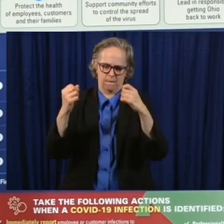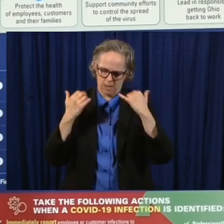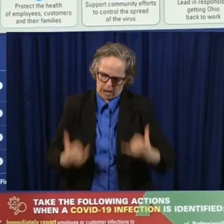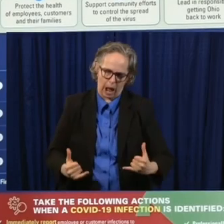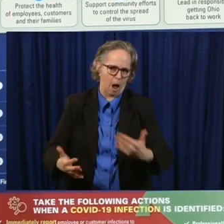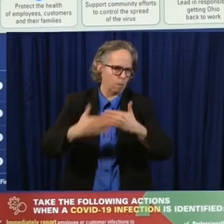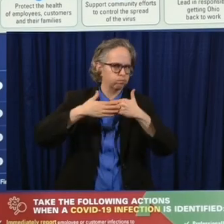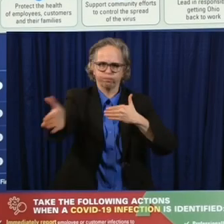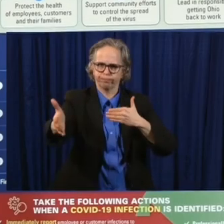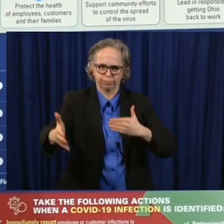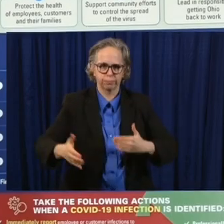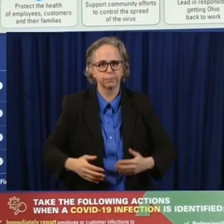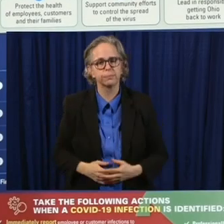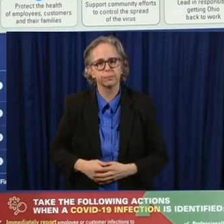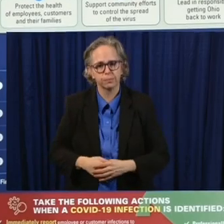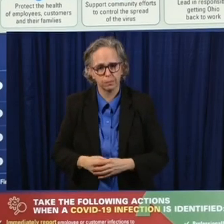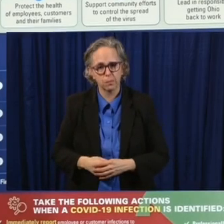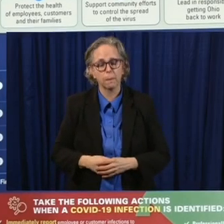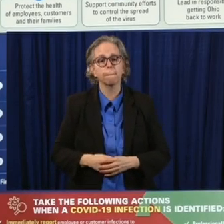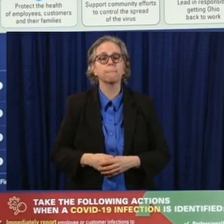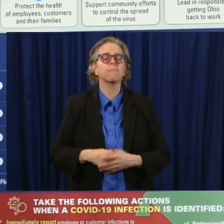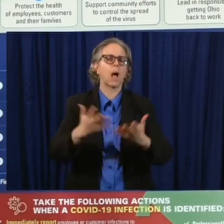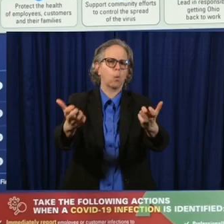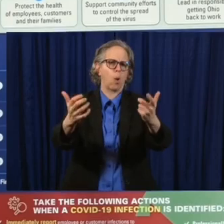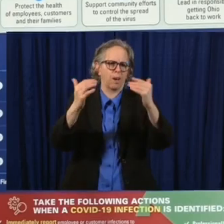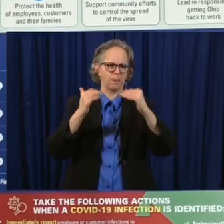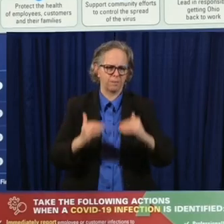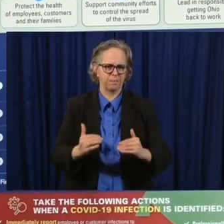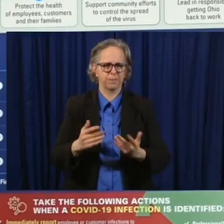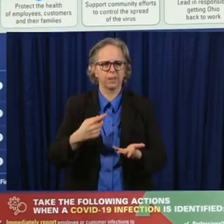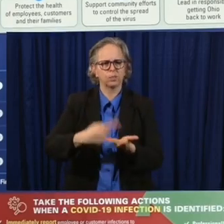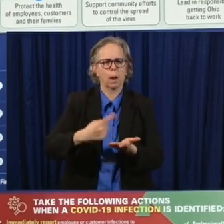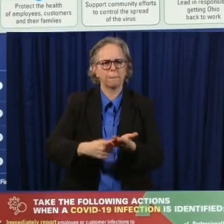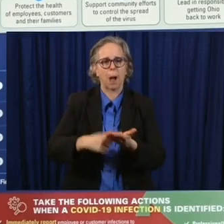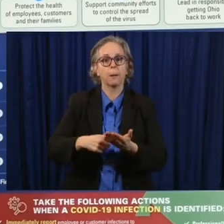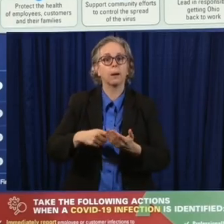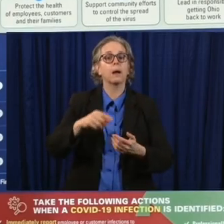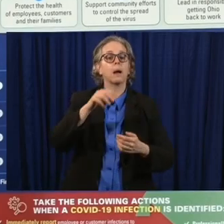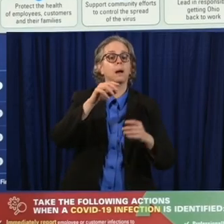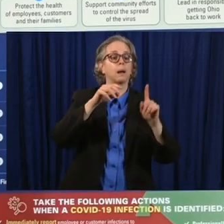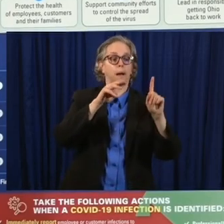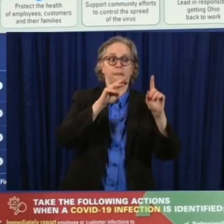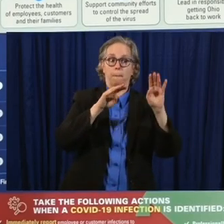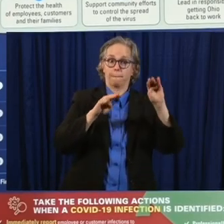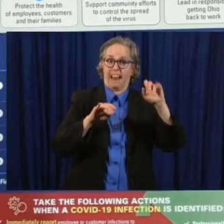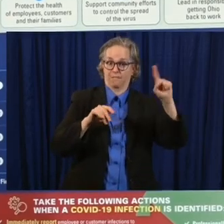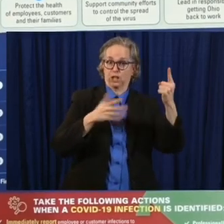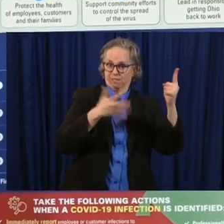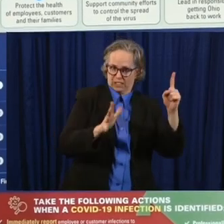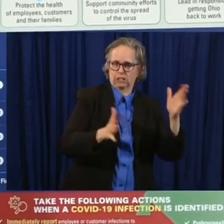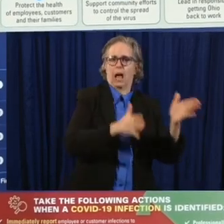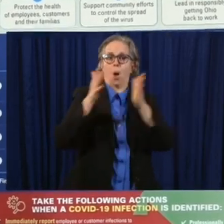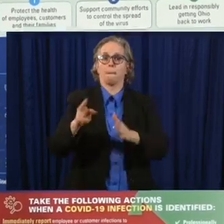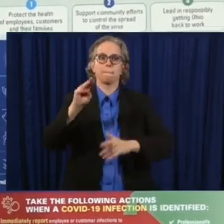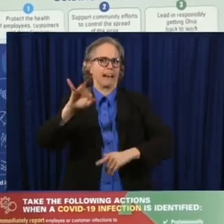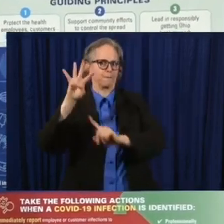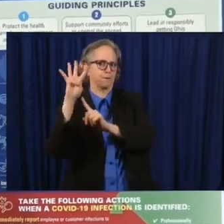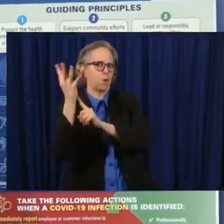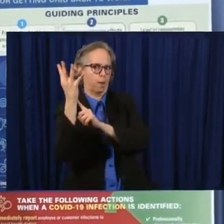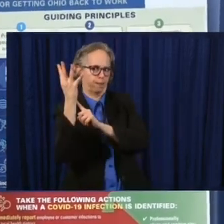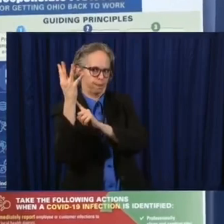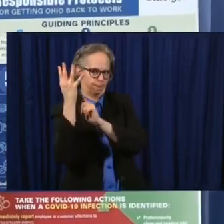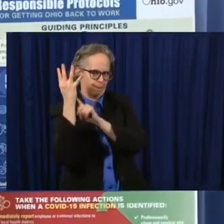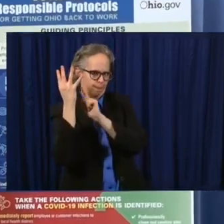I want to move now to May 4th. May 4th, manufacturing, distribution, and